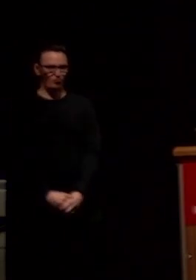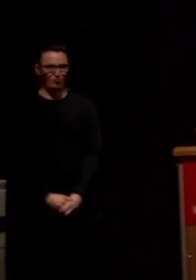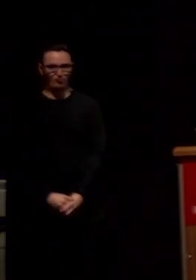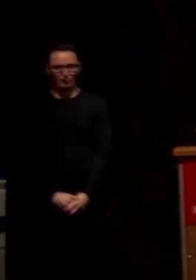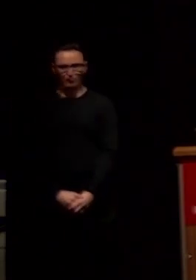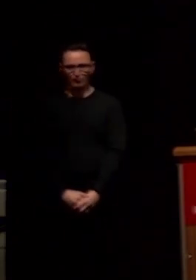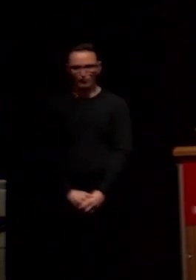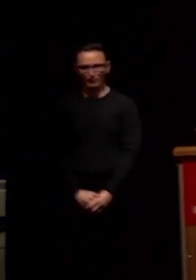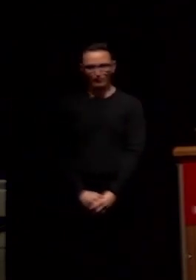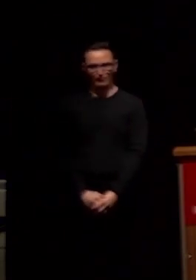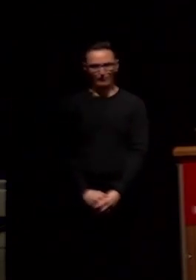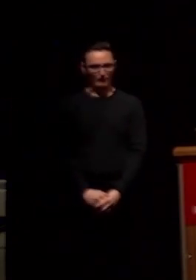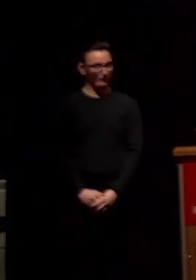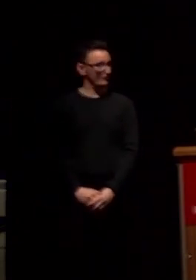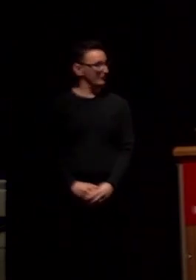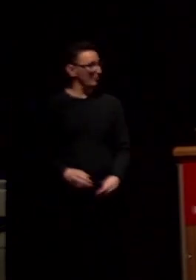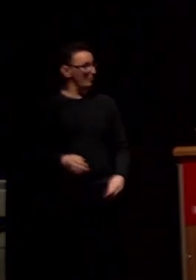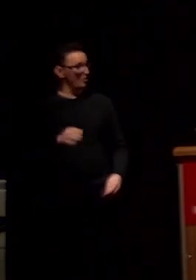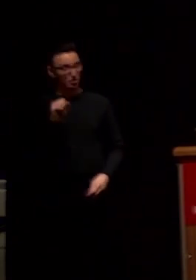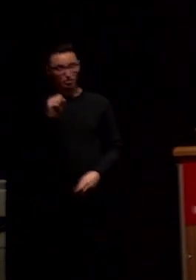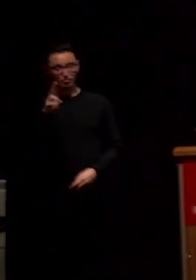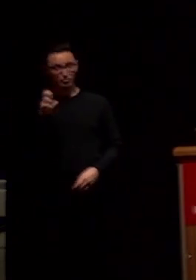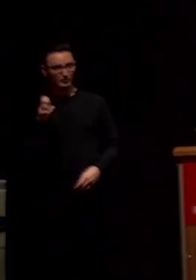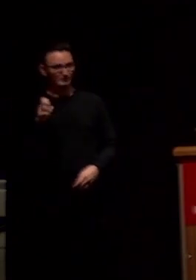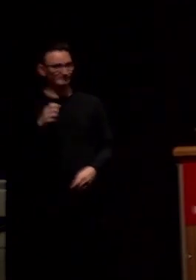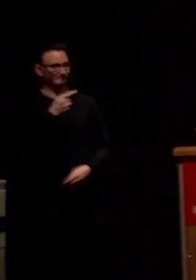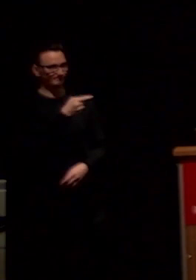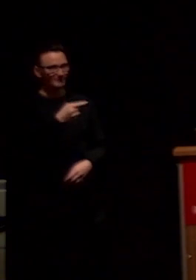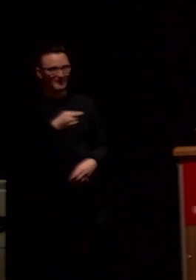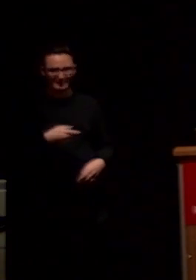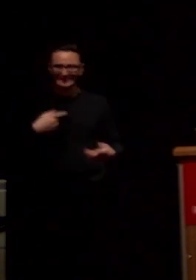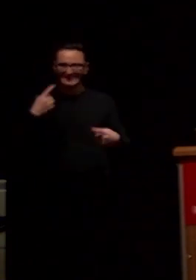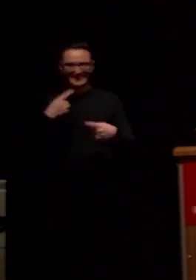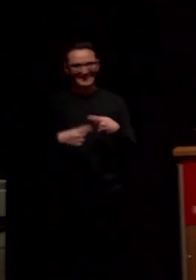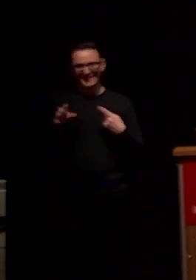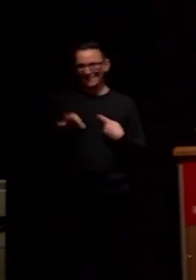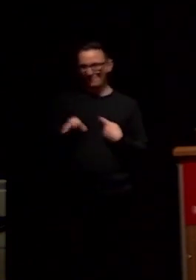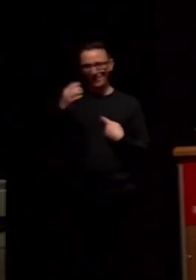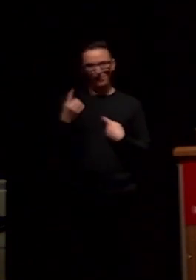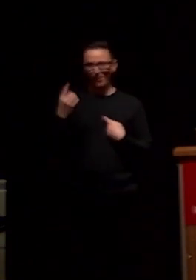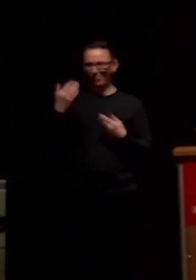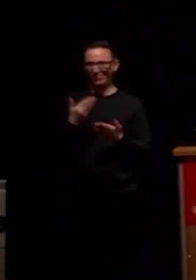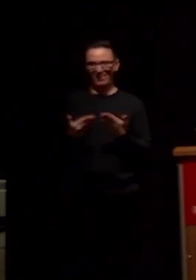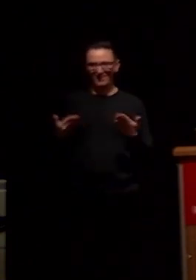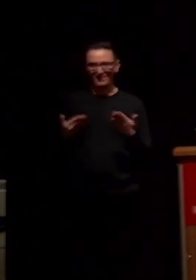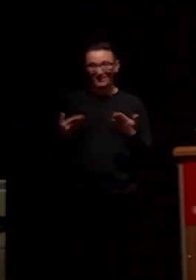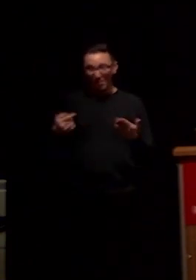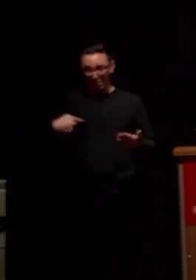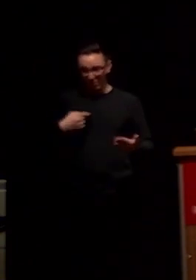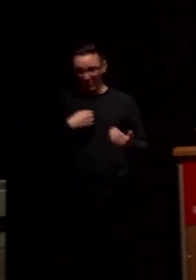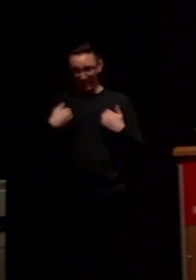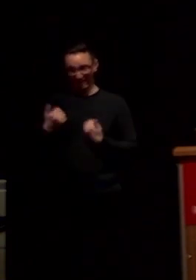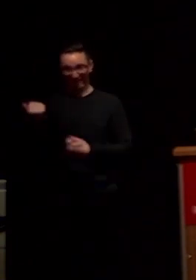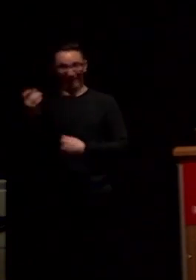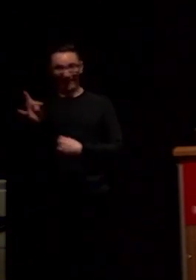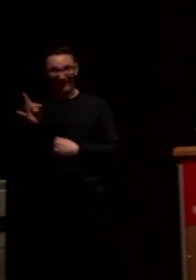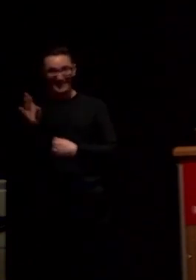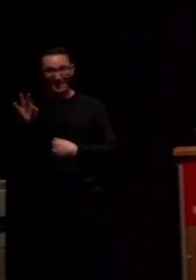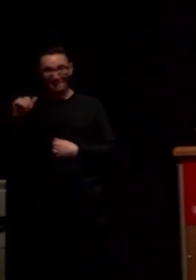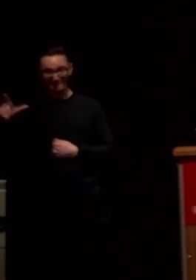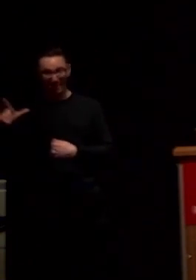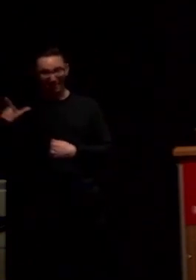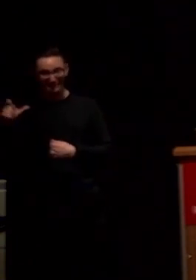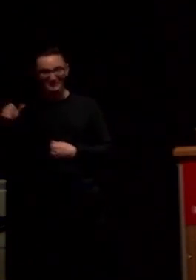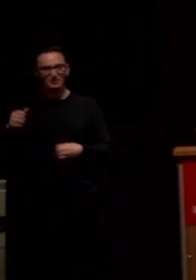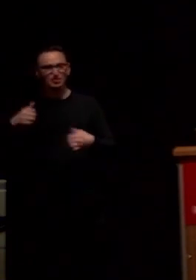Well, actually, I'm going to push back and say you can't pick one thing. I mean, that's why we have 18 bills to try to really address the entire mental health